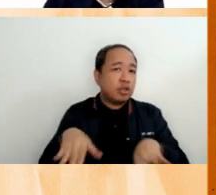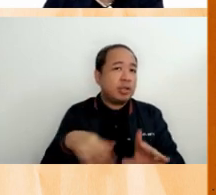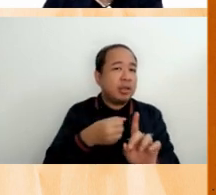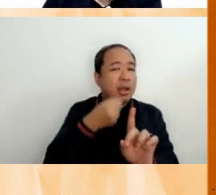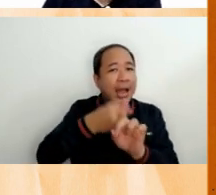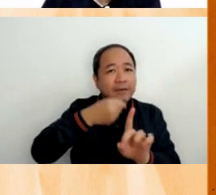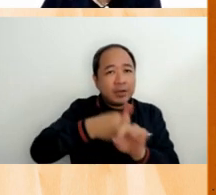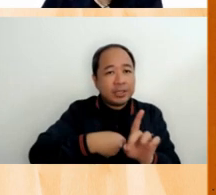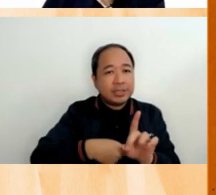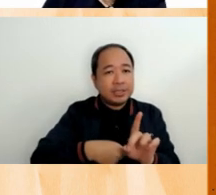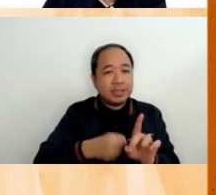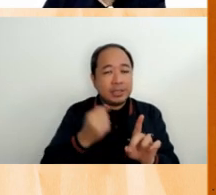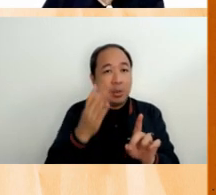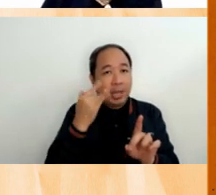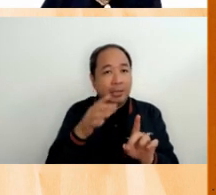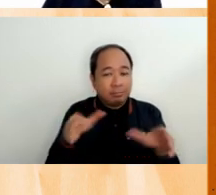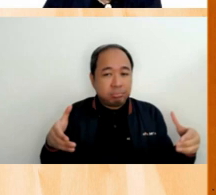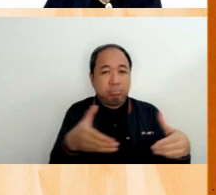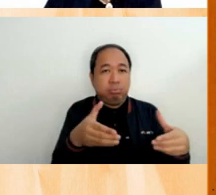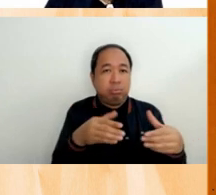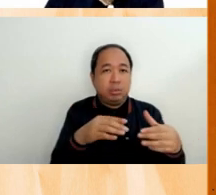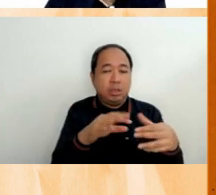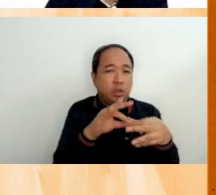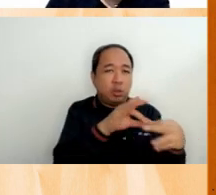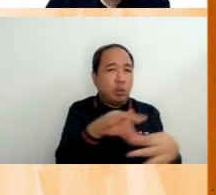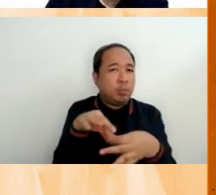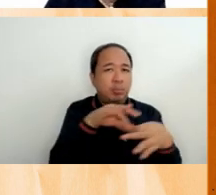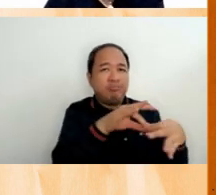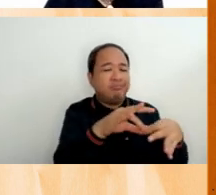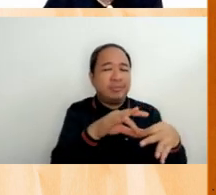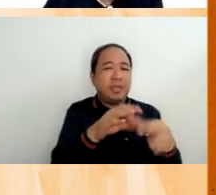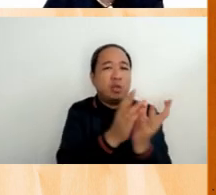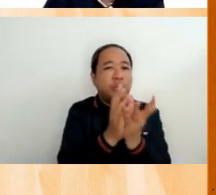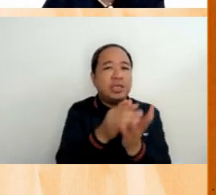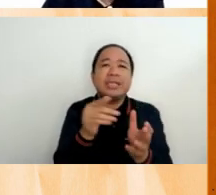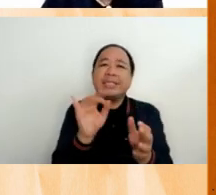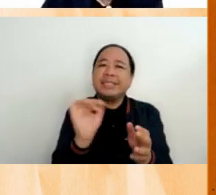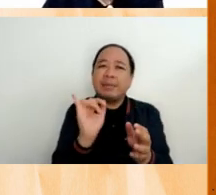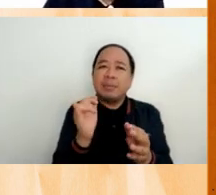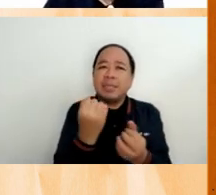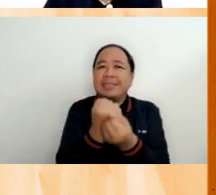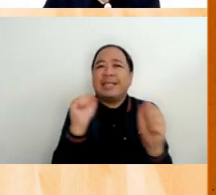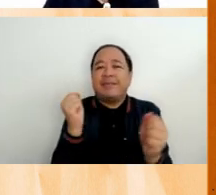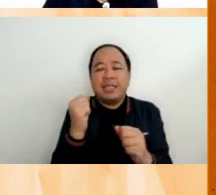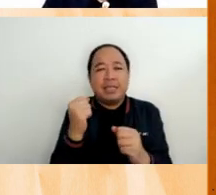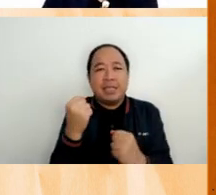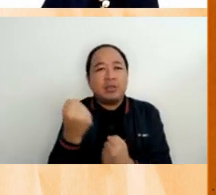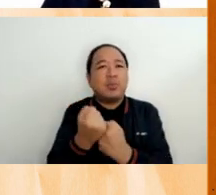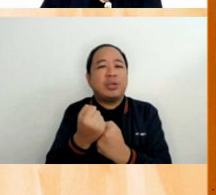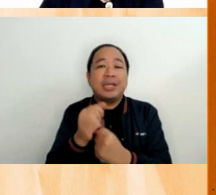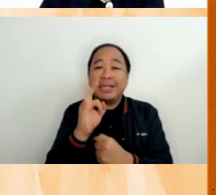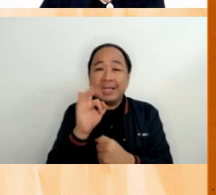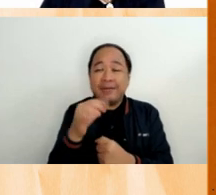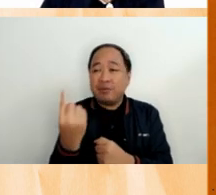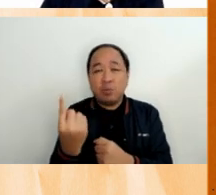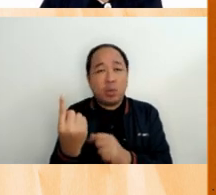suicide. A few things that AAP has suggested in the blueprint is that we have to discuss challenges